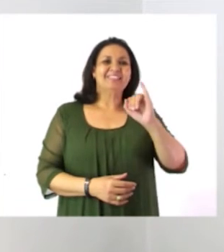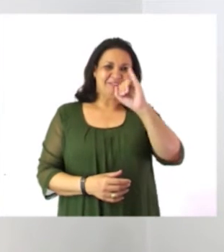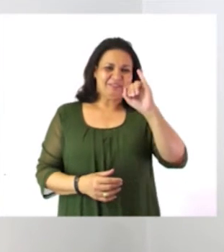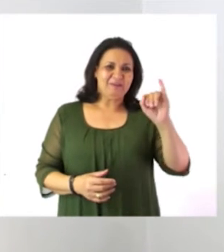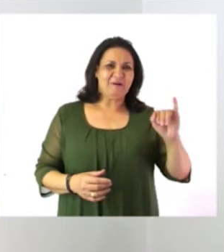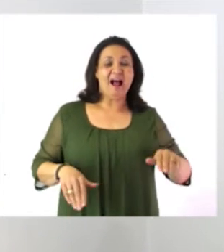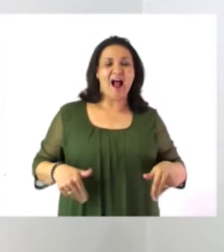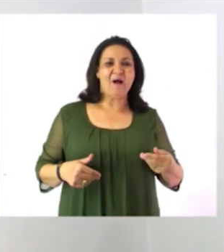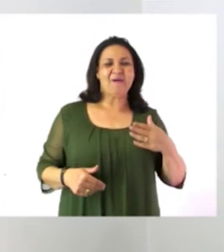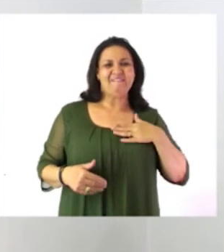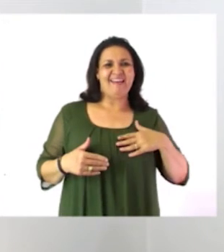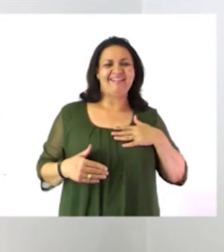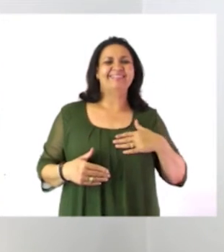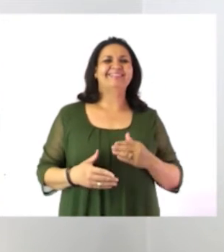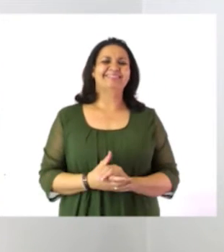this lesson.